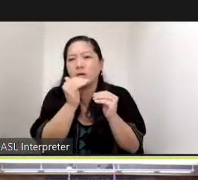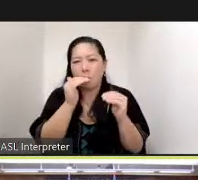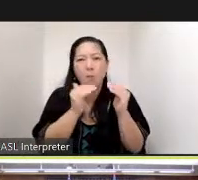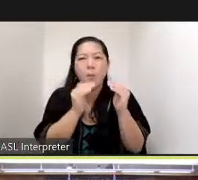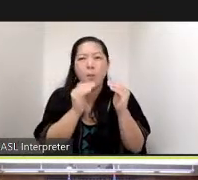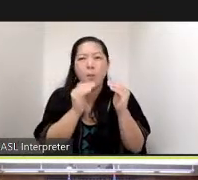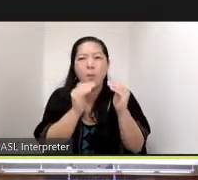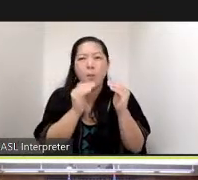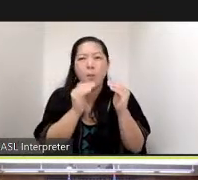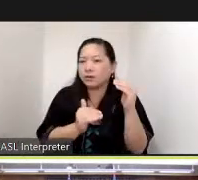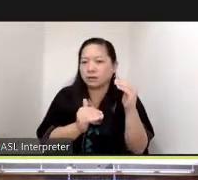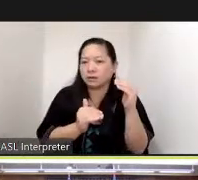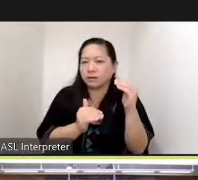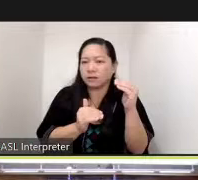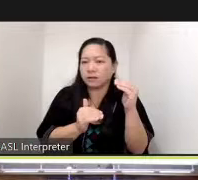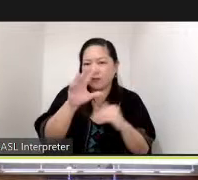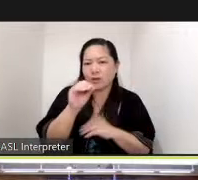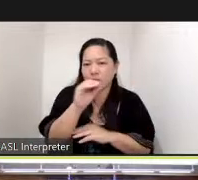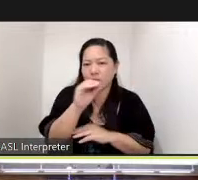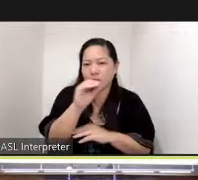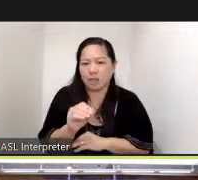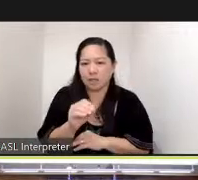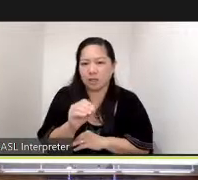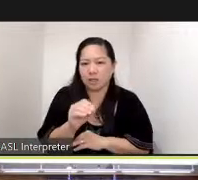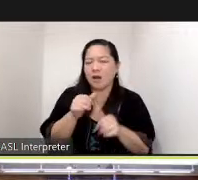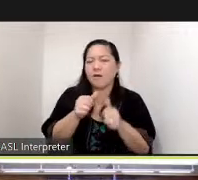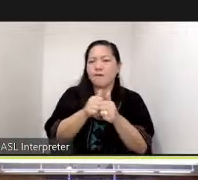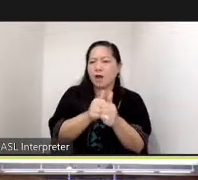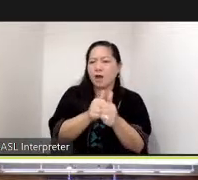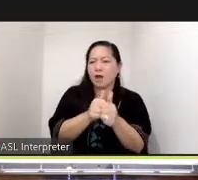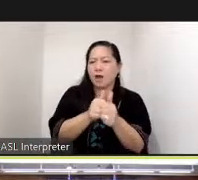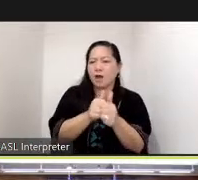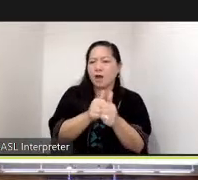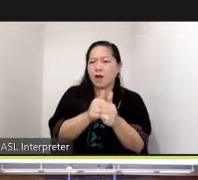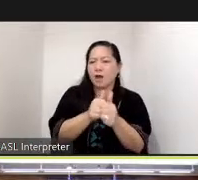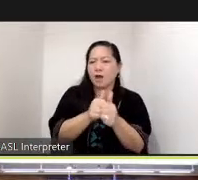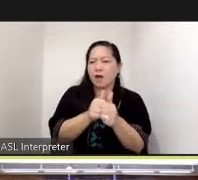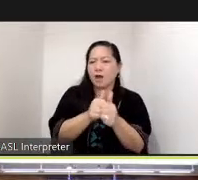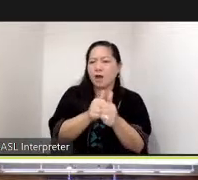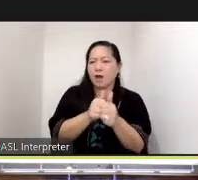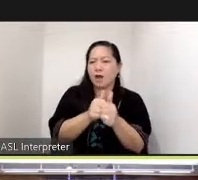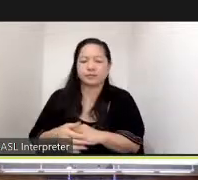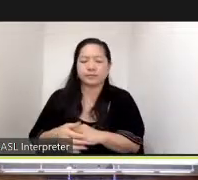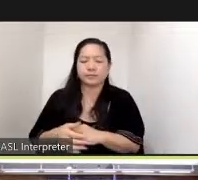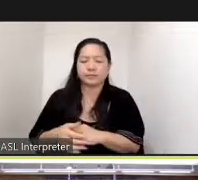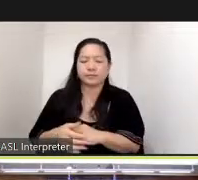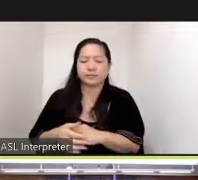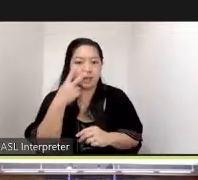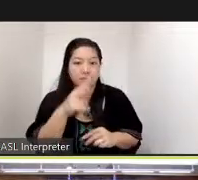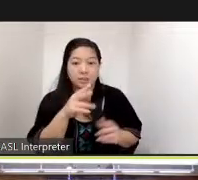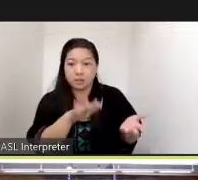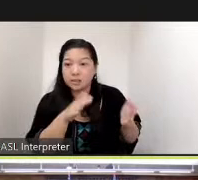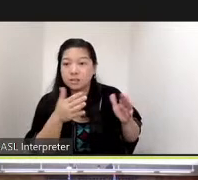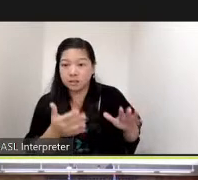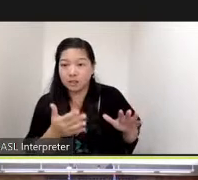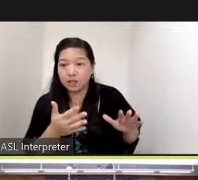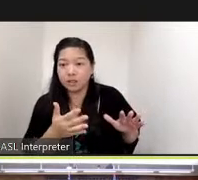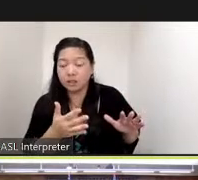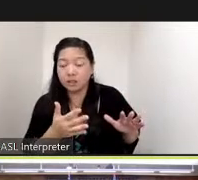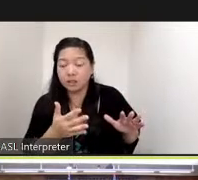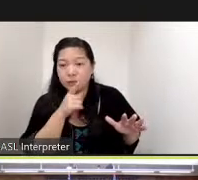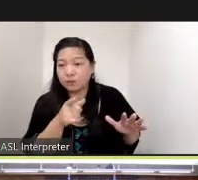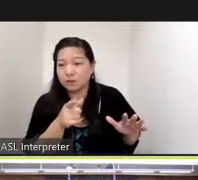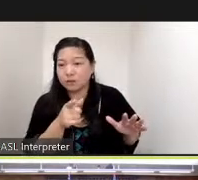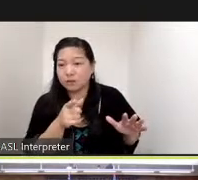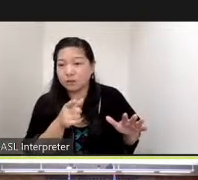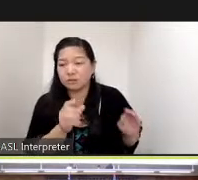pattern. And although cause of death analysis is presented in the report, you can read it later, there's no real big